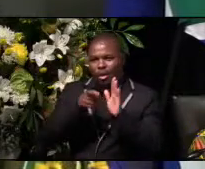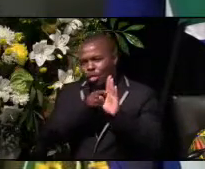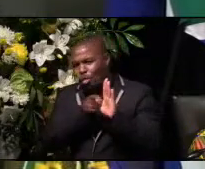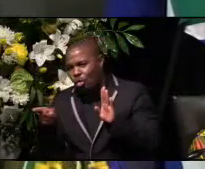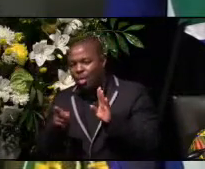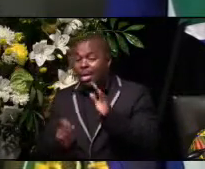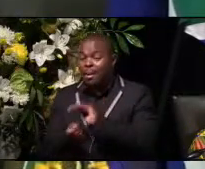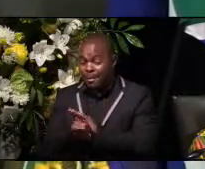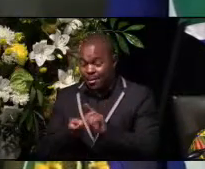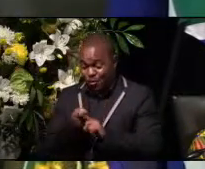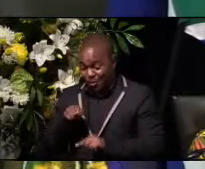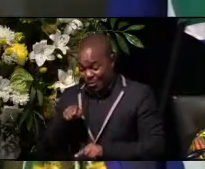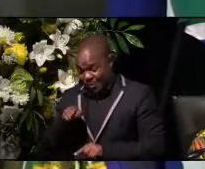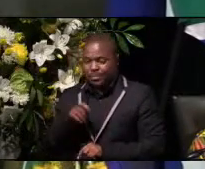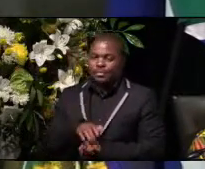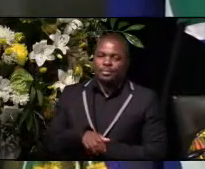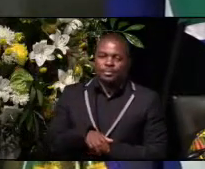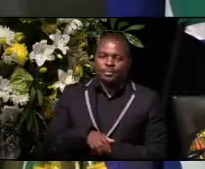of conduct